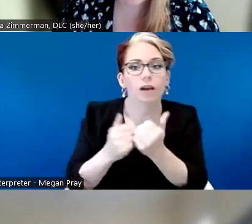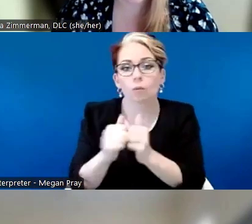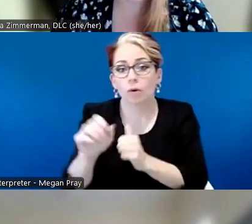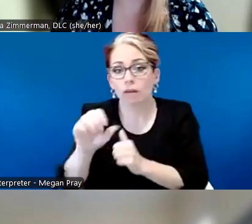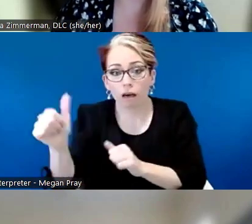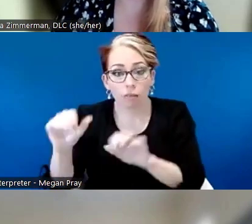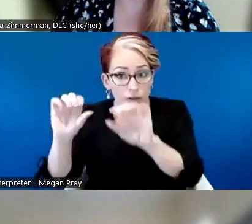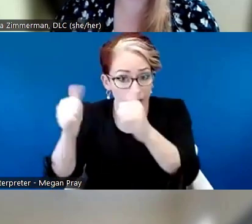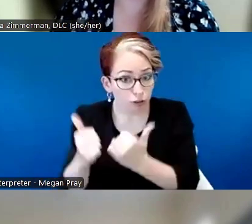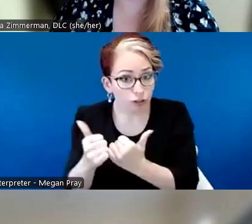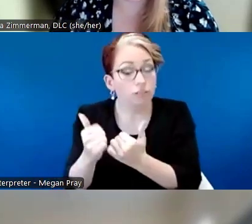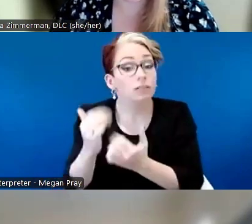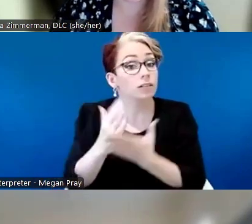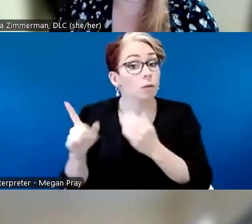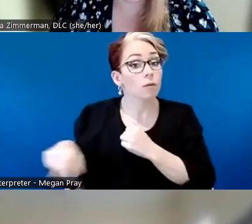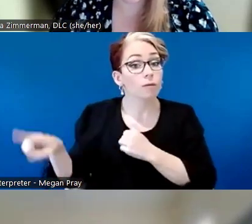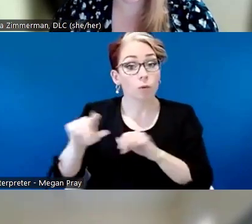today,